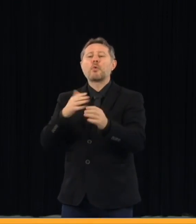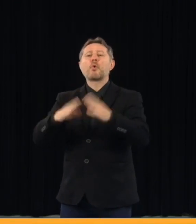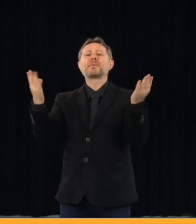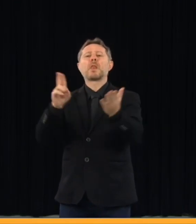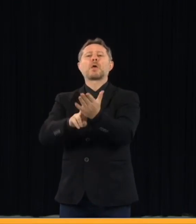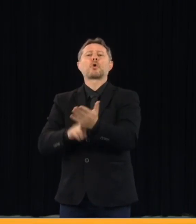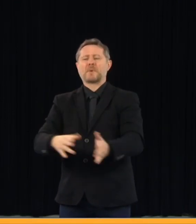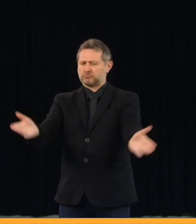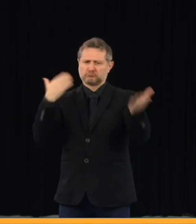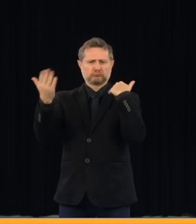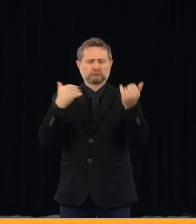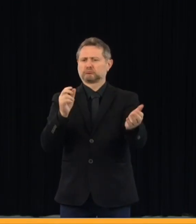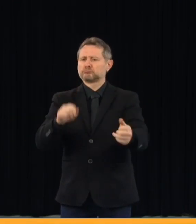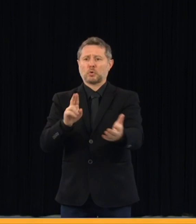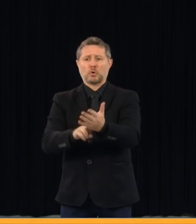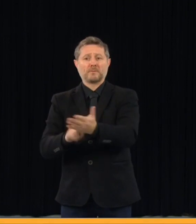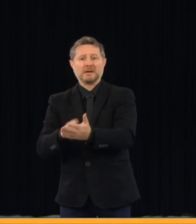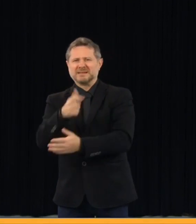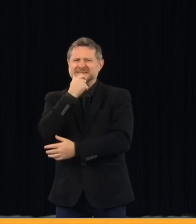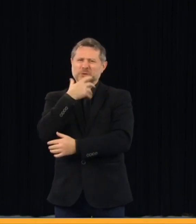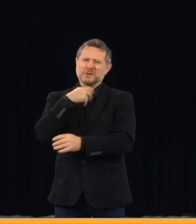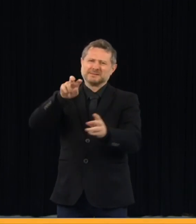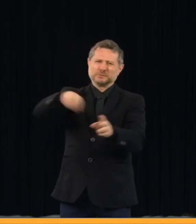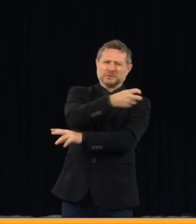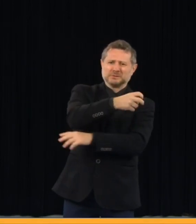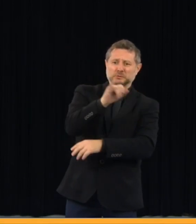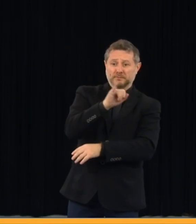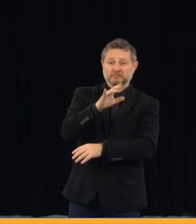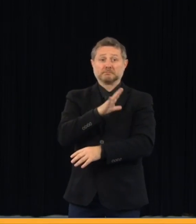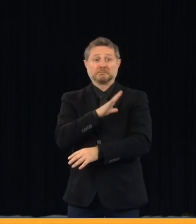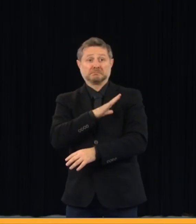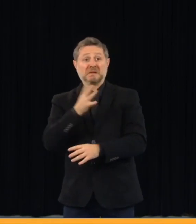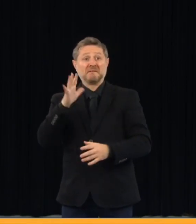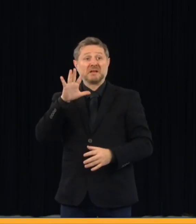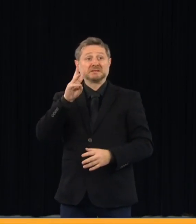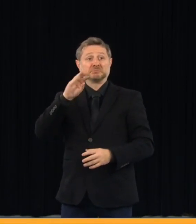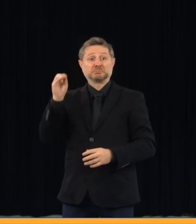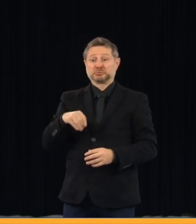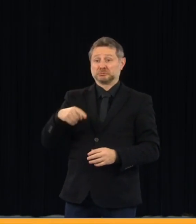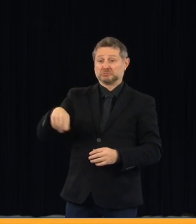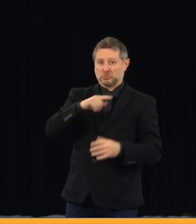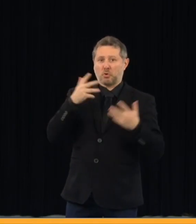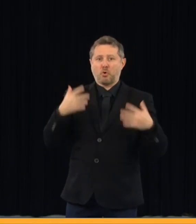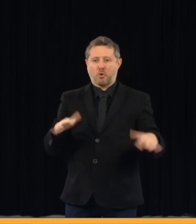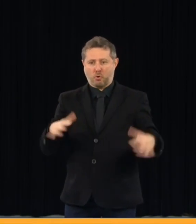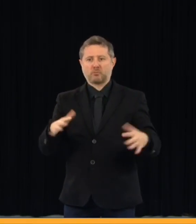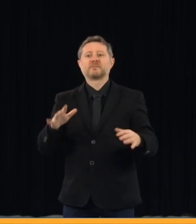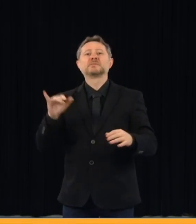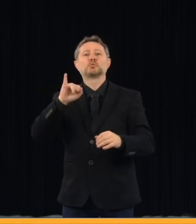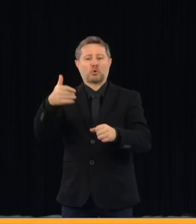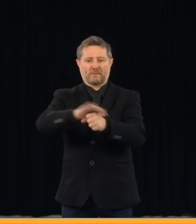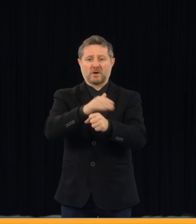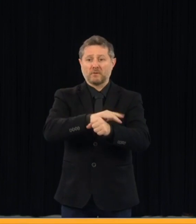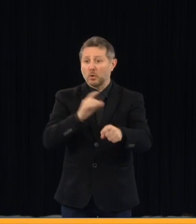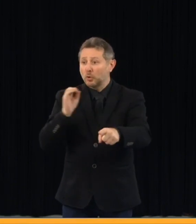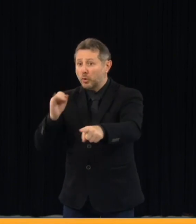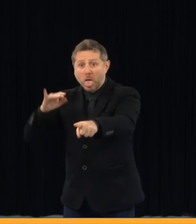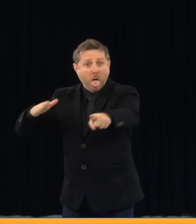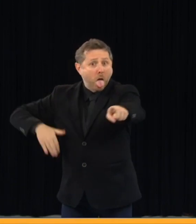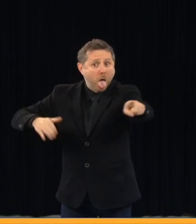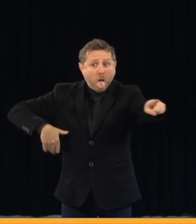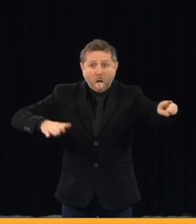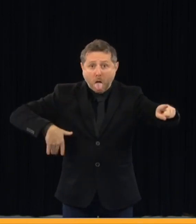people in this state are covered with health insurance. If you're not covered, we're extending the enrollment period to